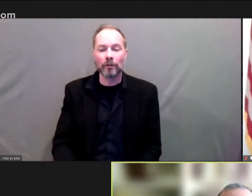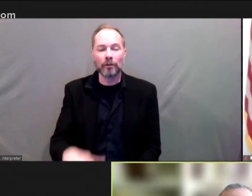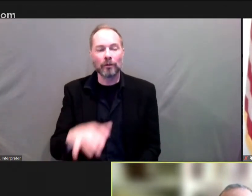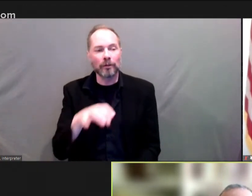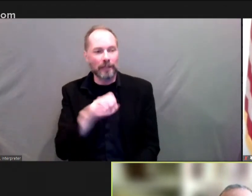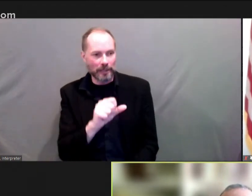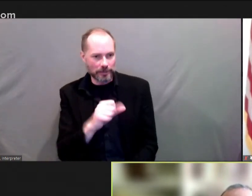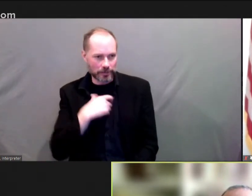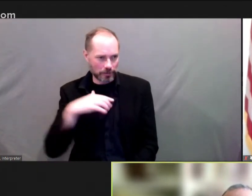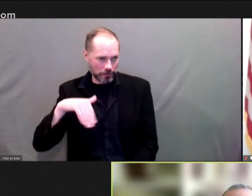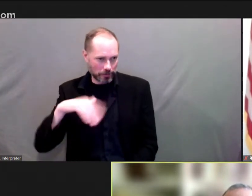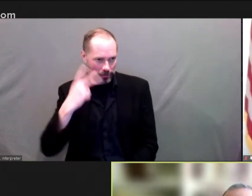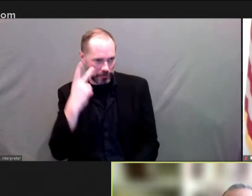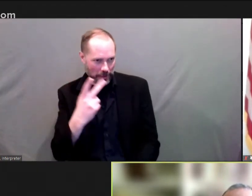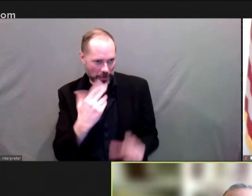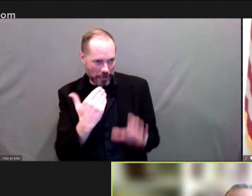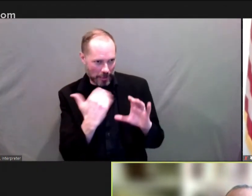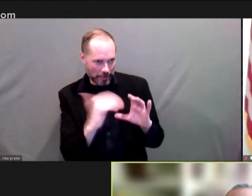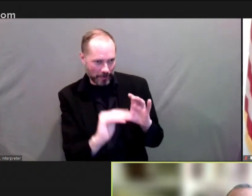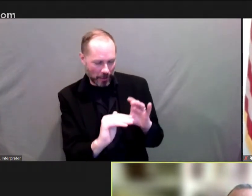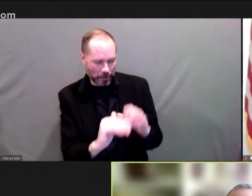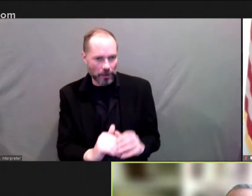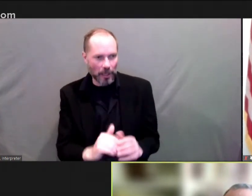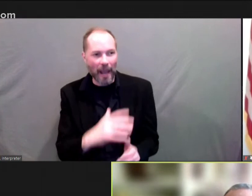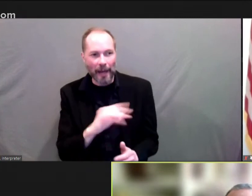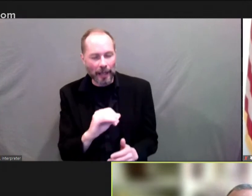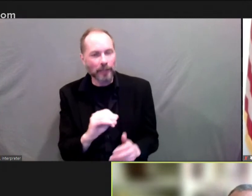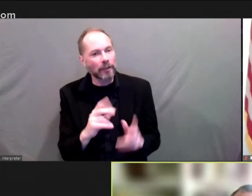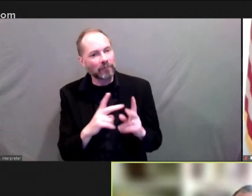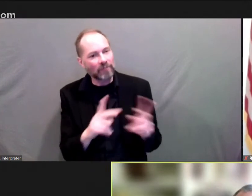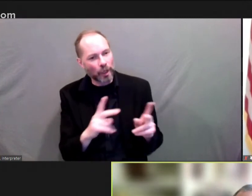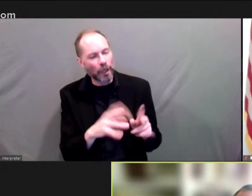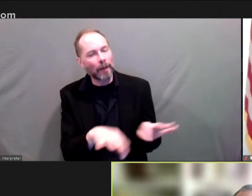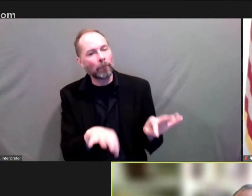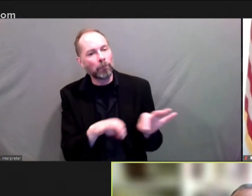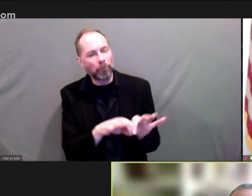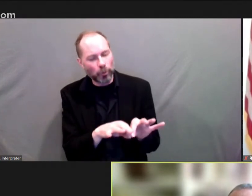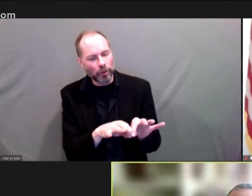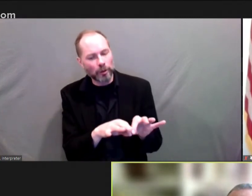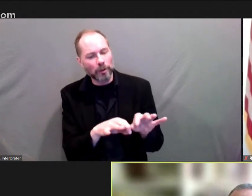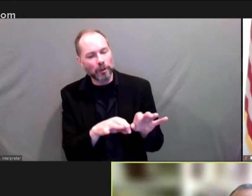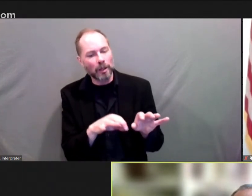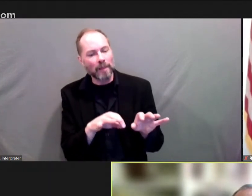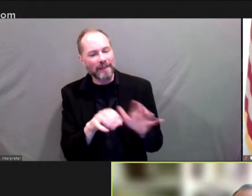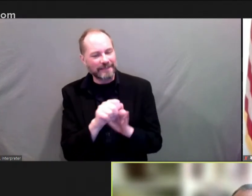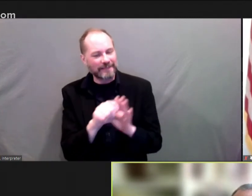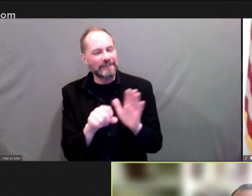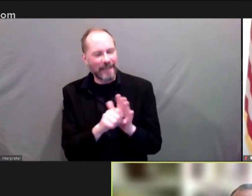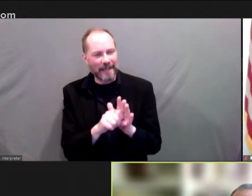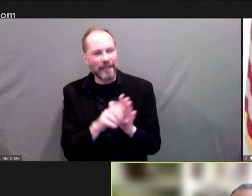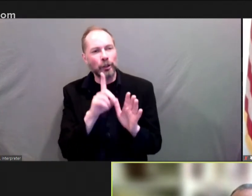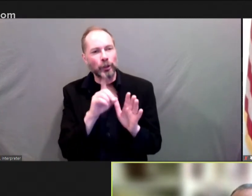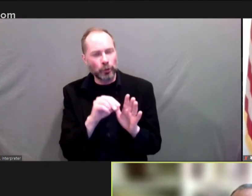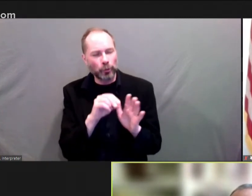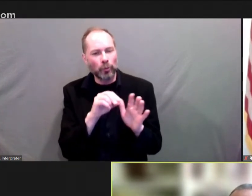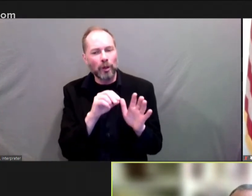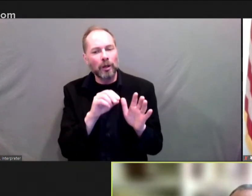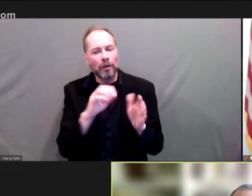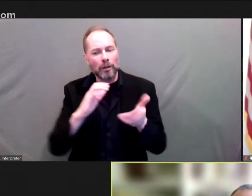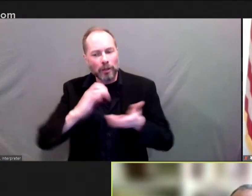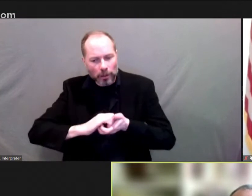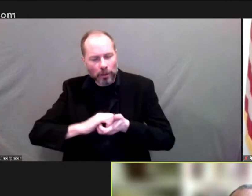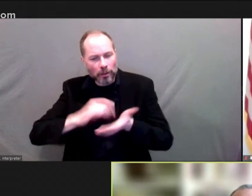the email, and it's important that we at the state stay in close contact with our hospital systems